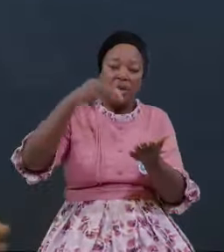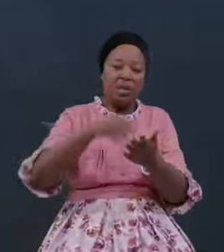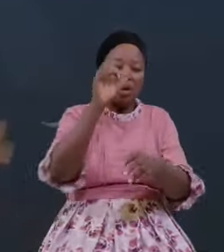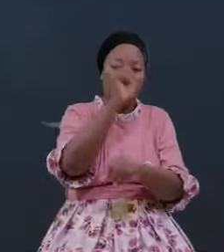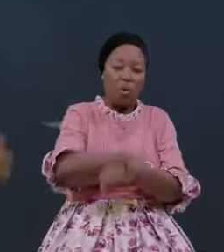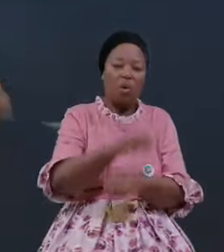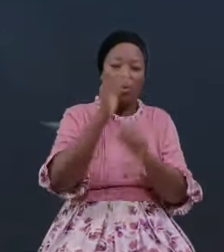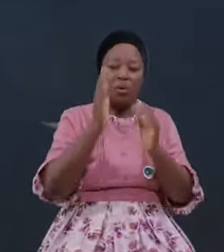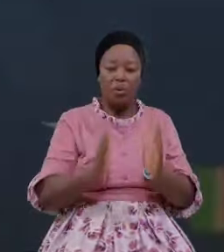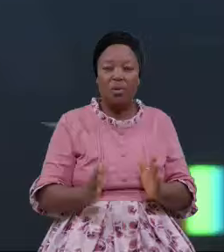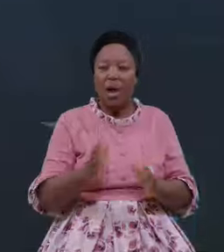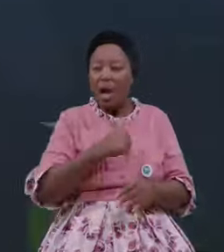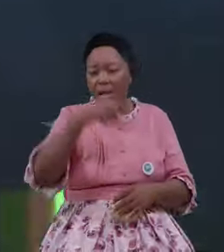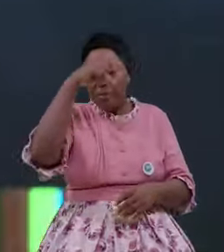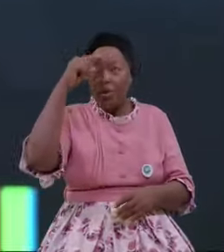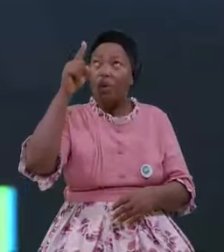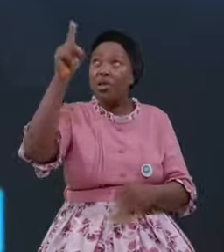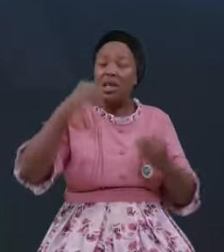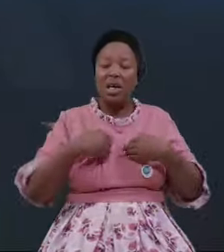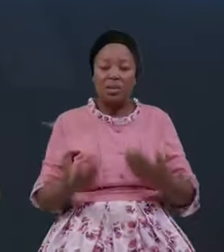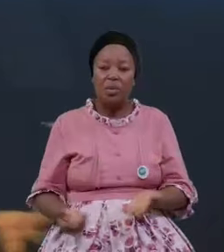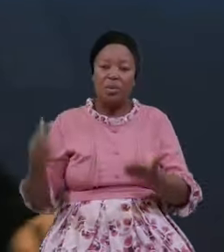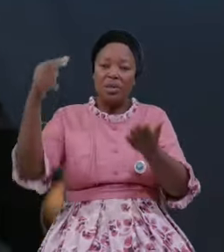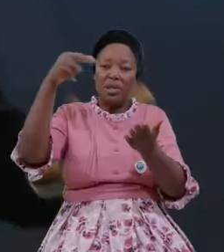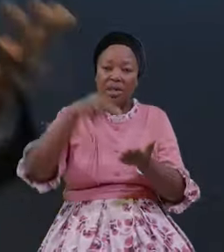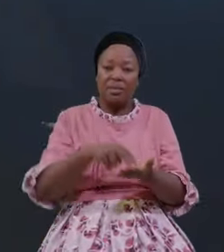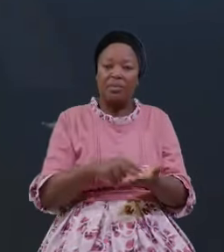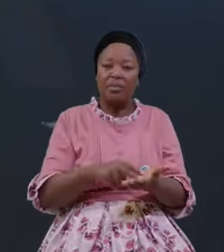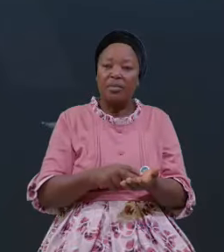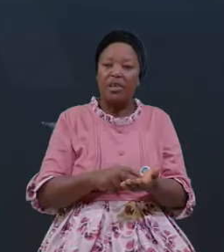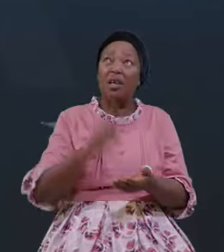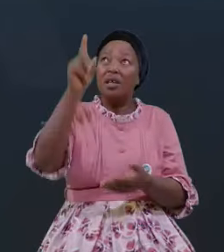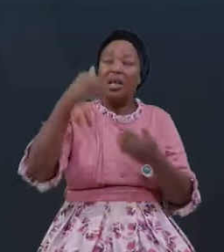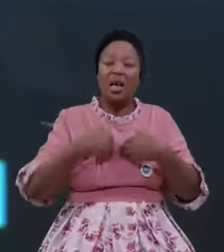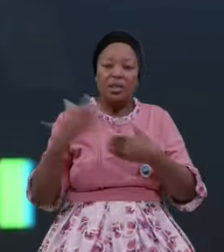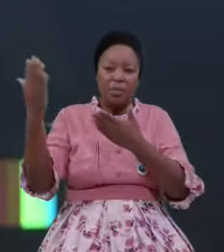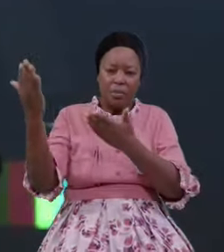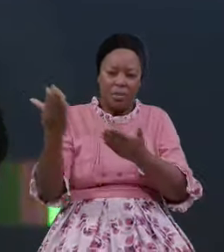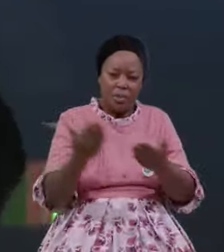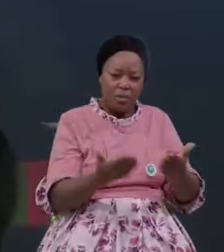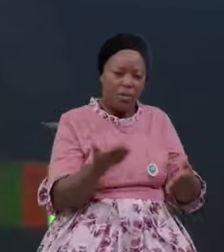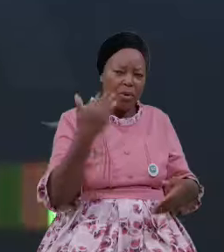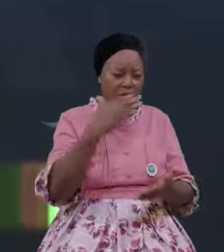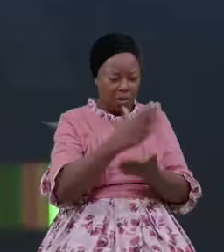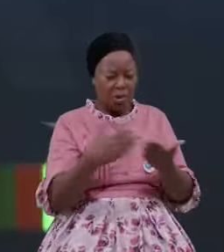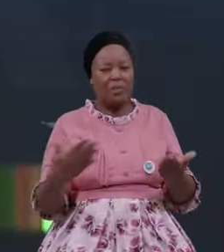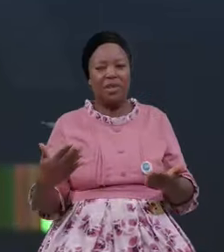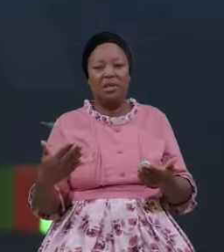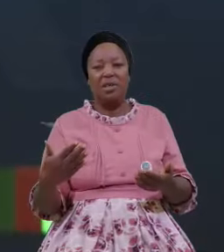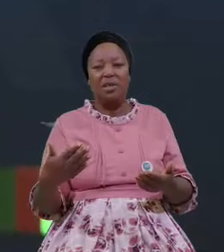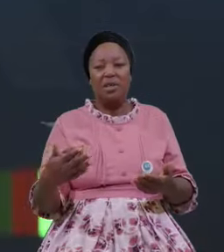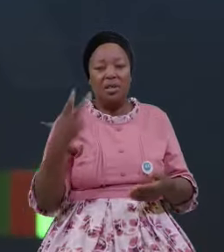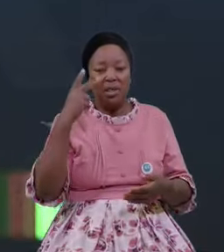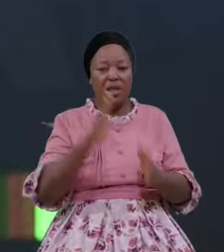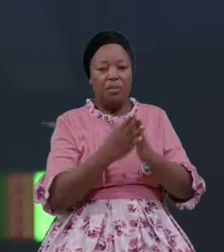And because he has risen, he has brought something. Look at John chapter